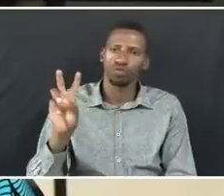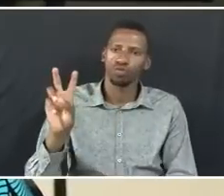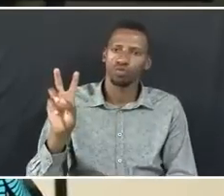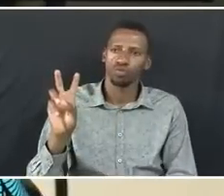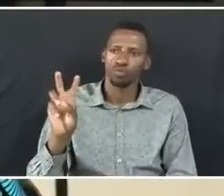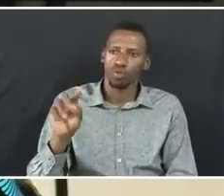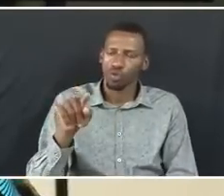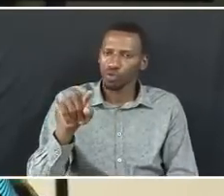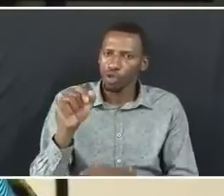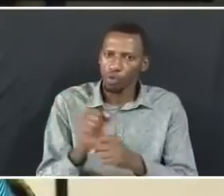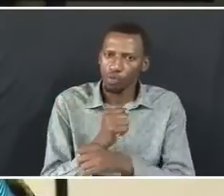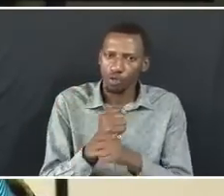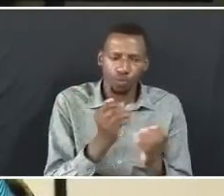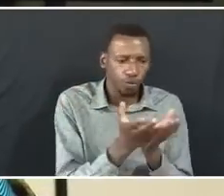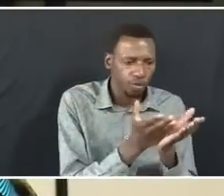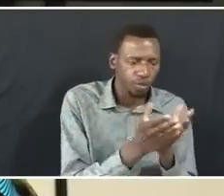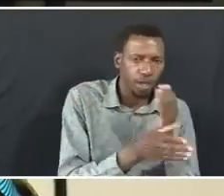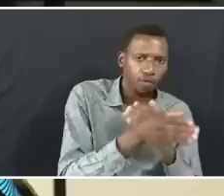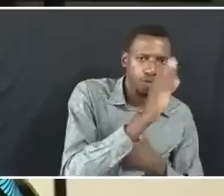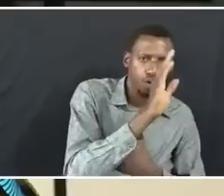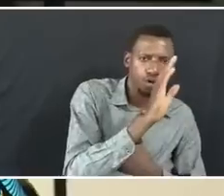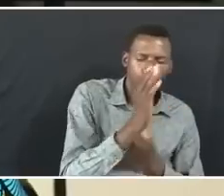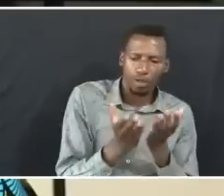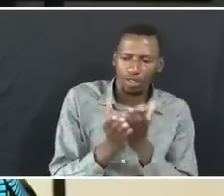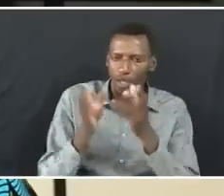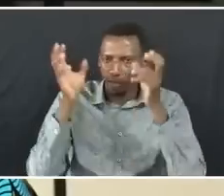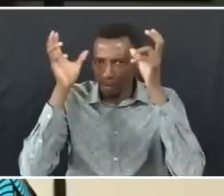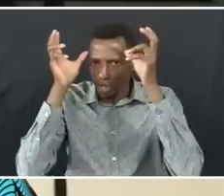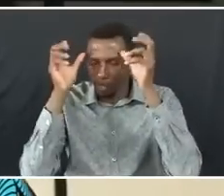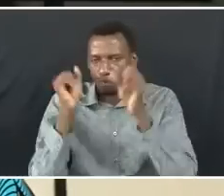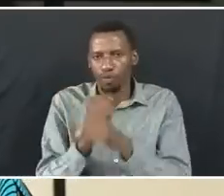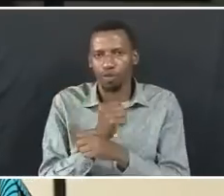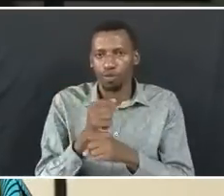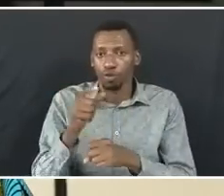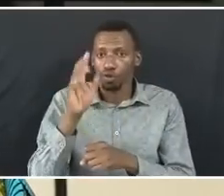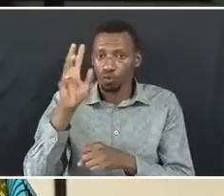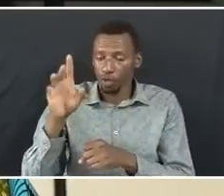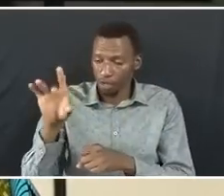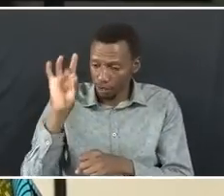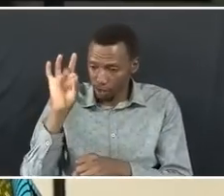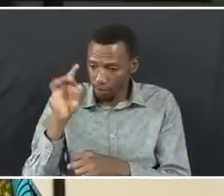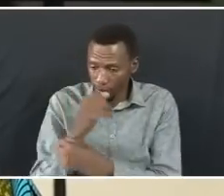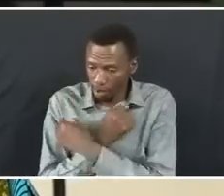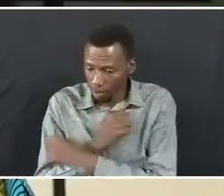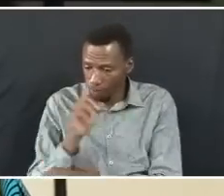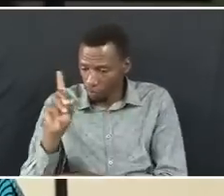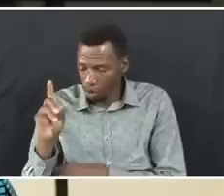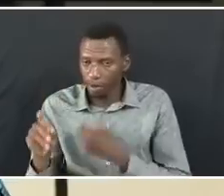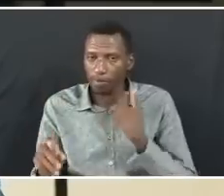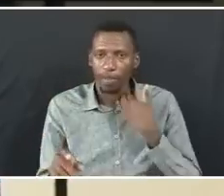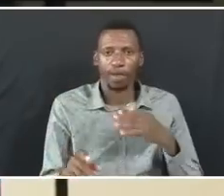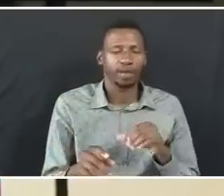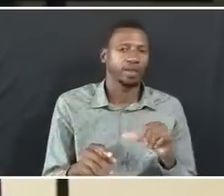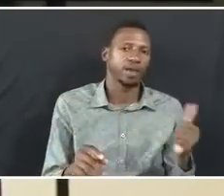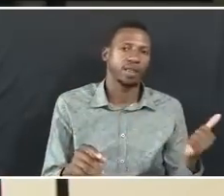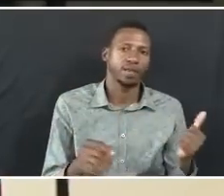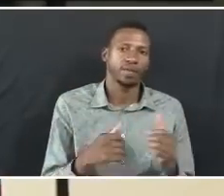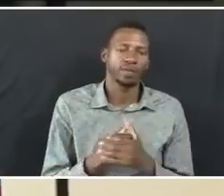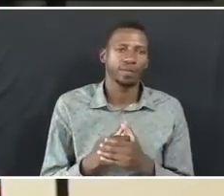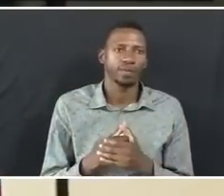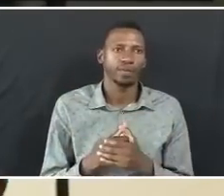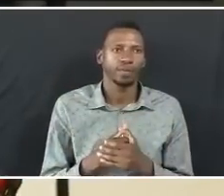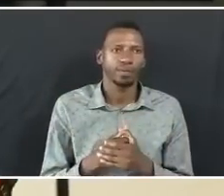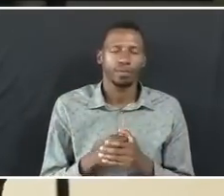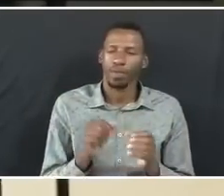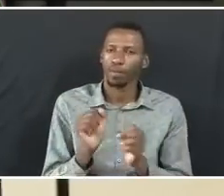God and mammon. You will love one, hate the other. It's